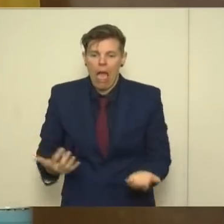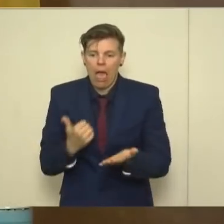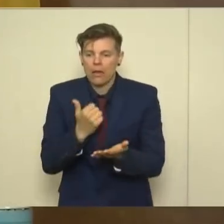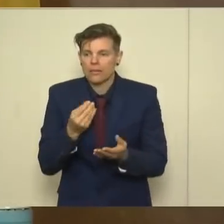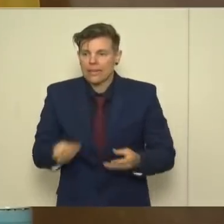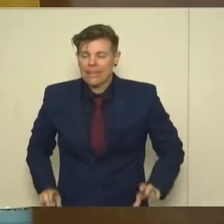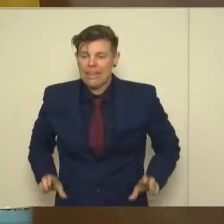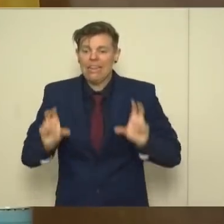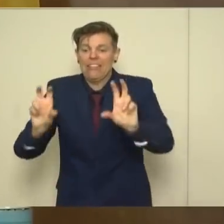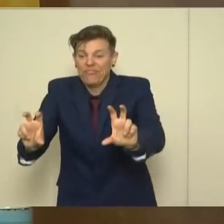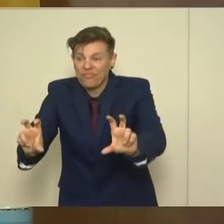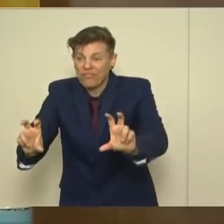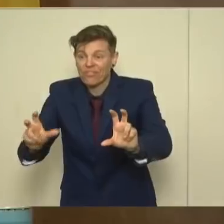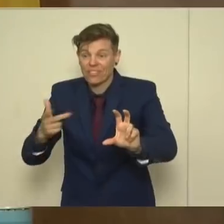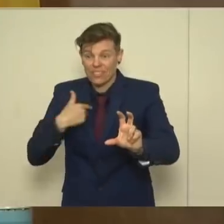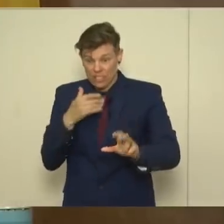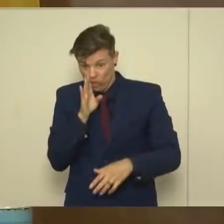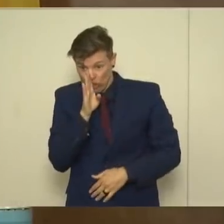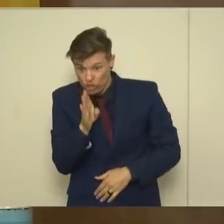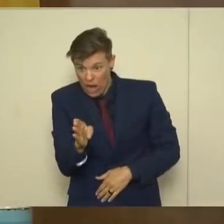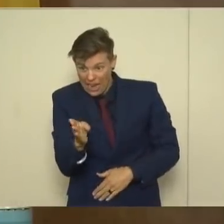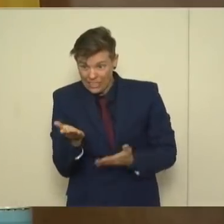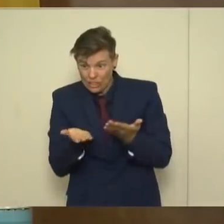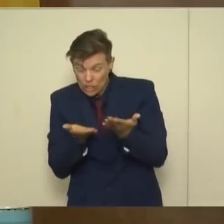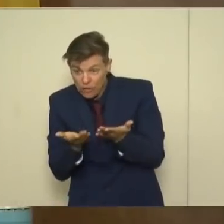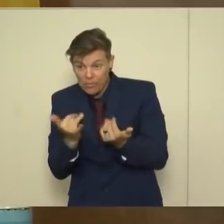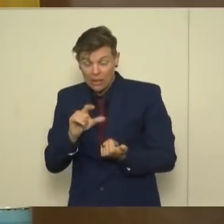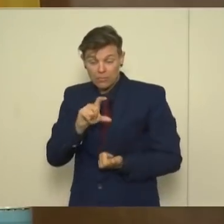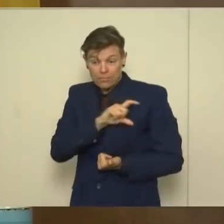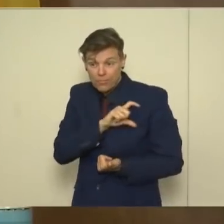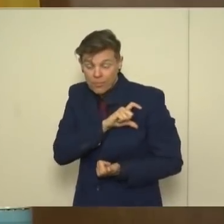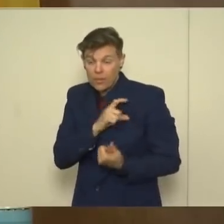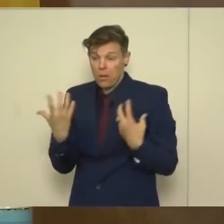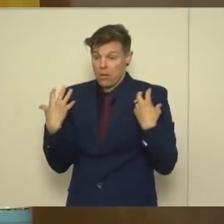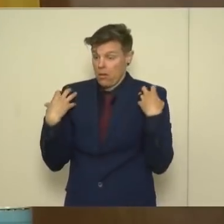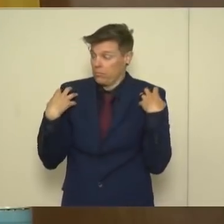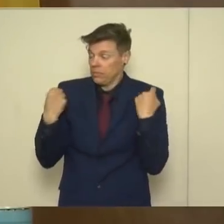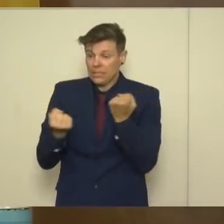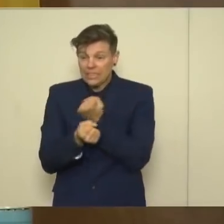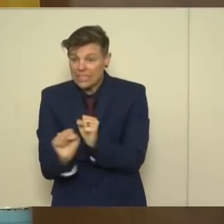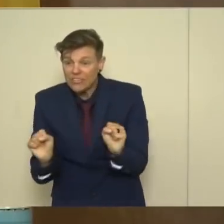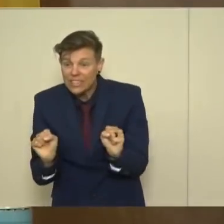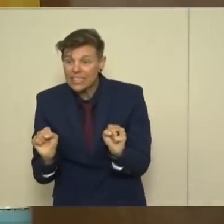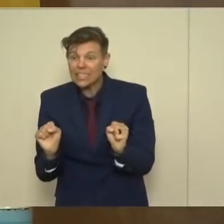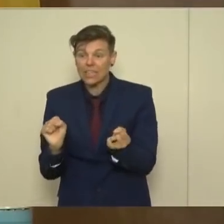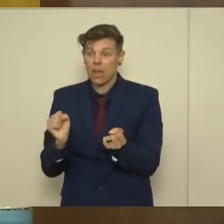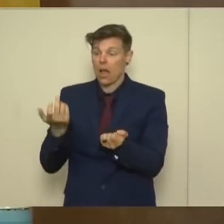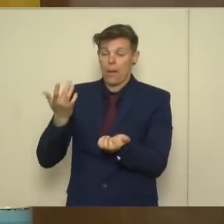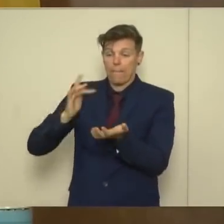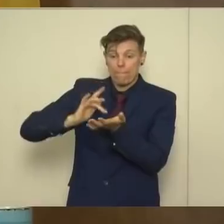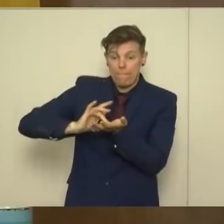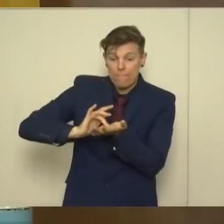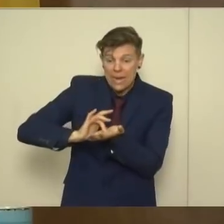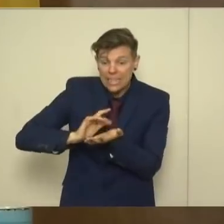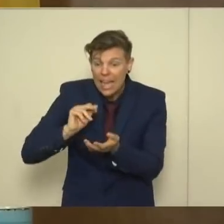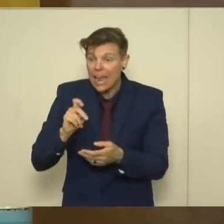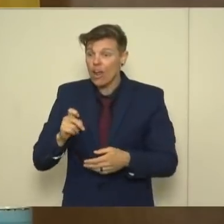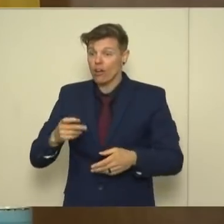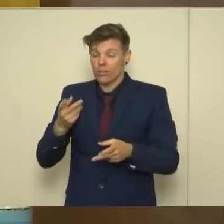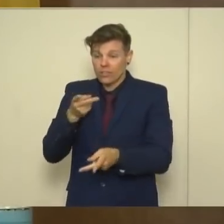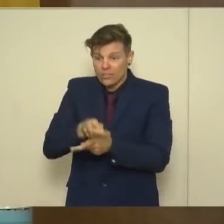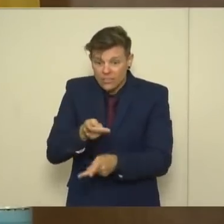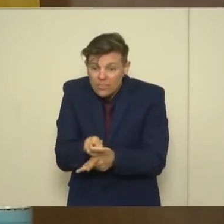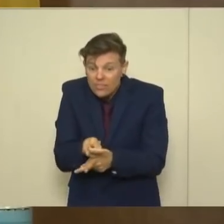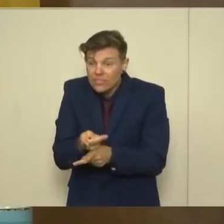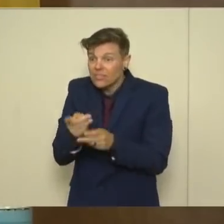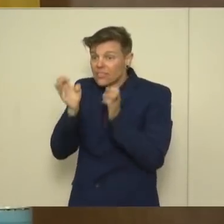services, police, public safety, healthcare, Medicaid, childcare, education, et cetera, or